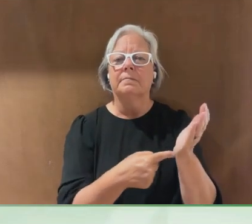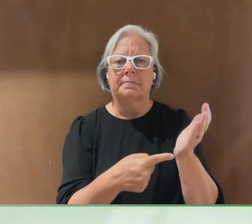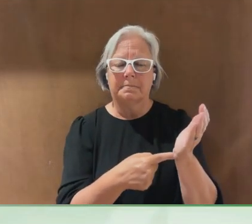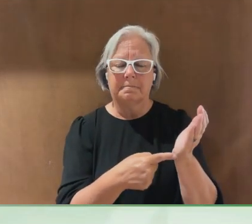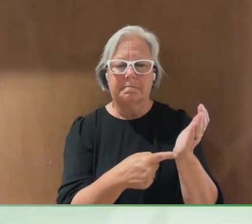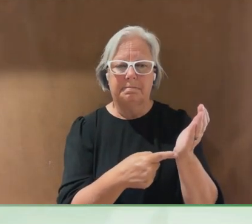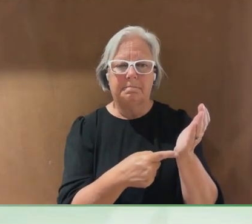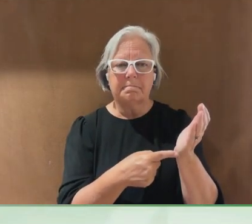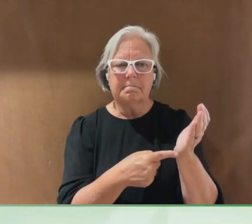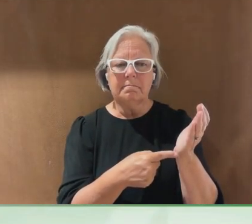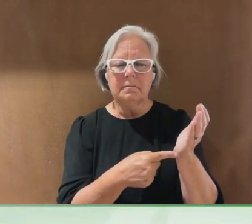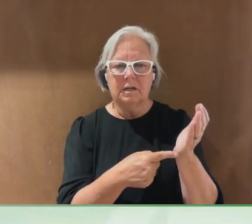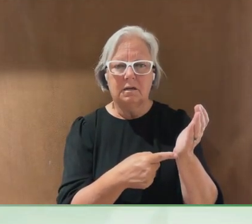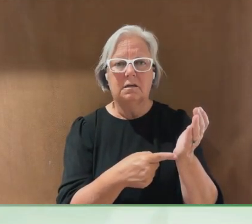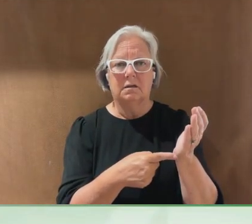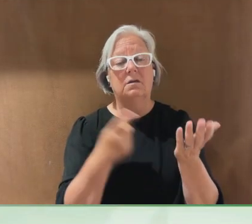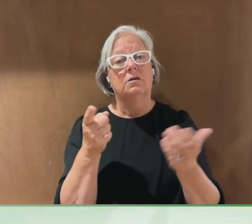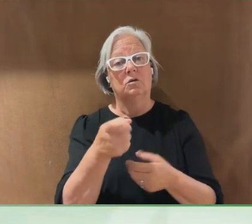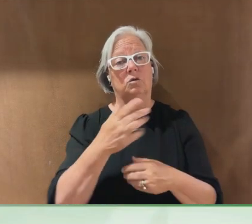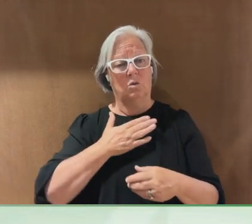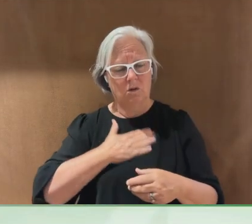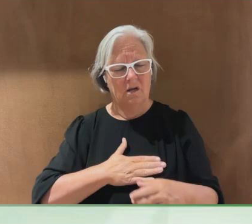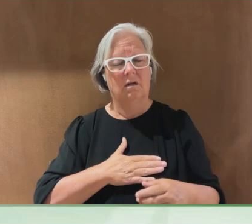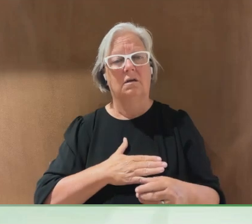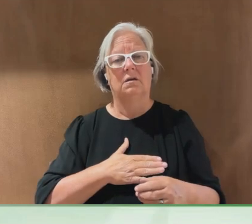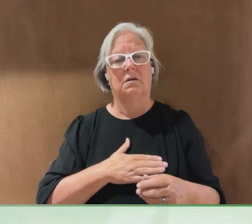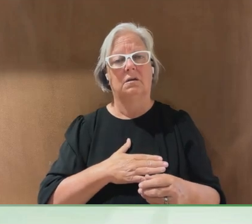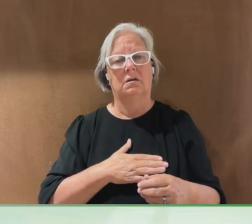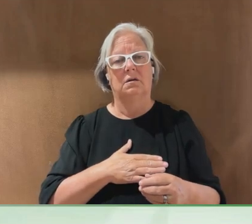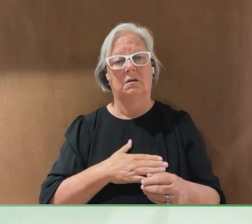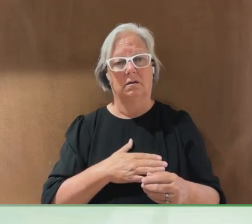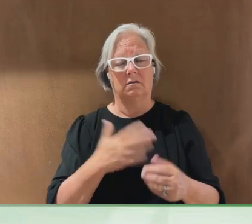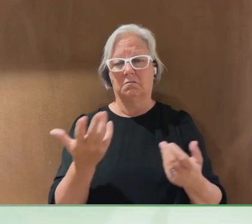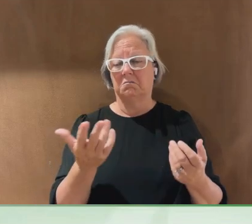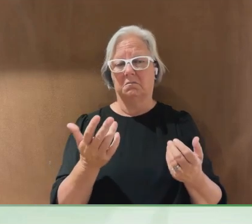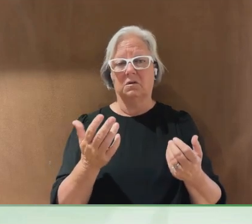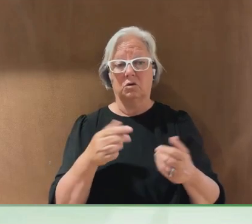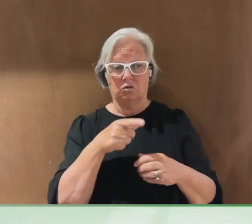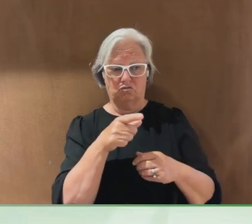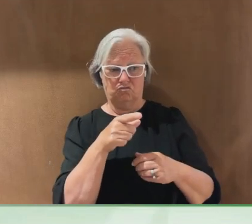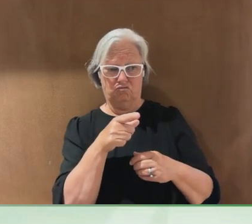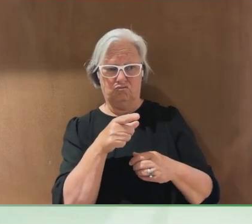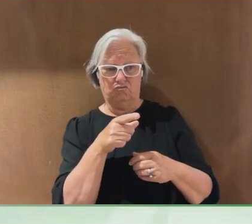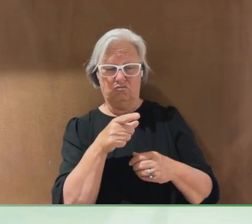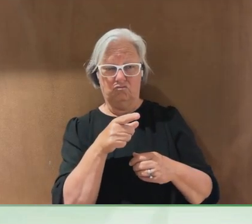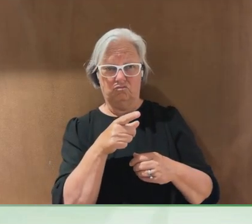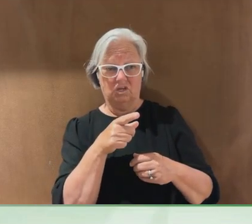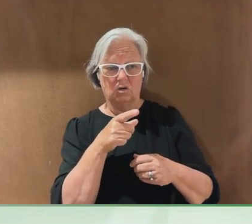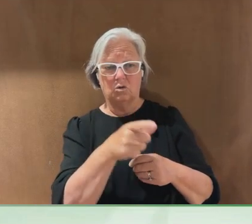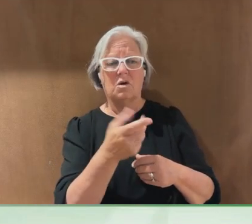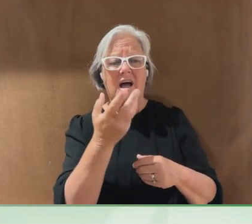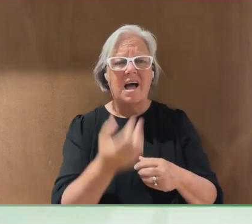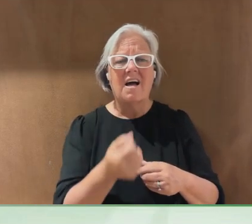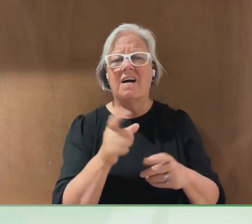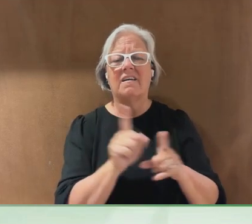It's really about making sure that within the base of any product you are buying as